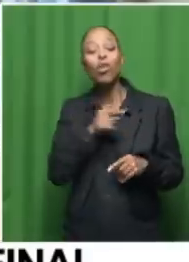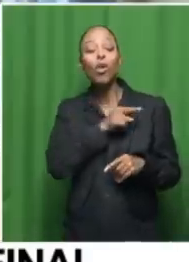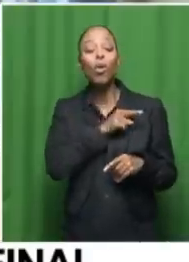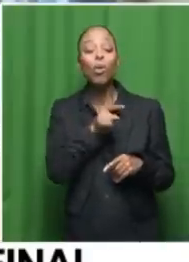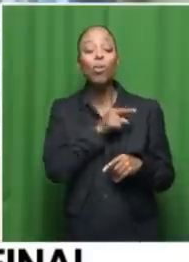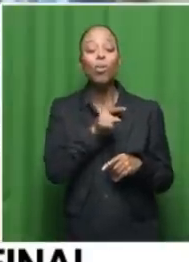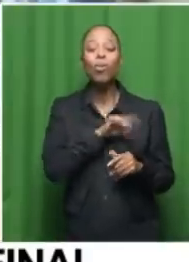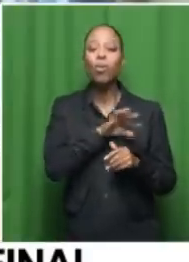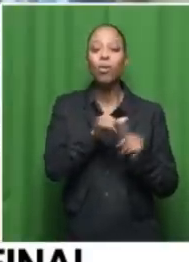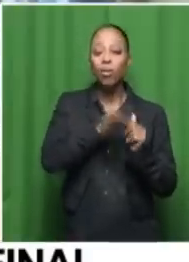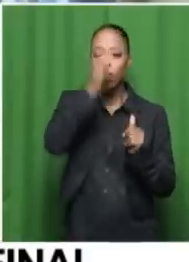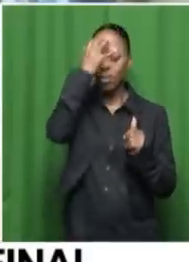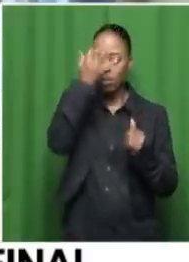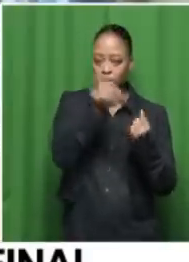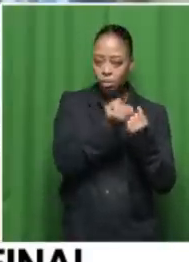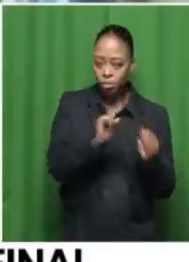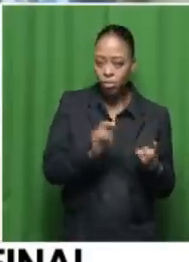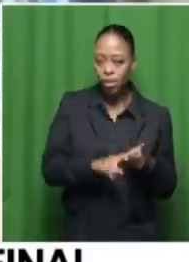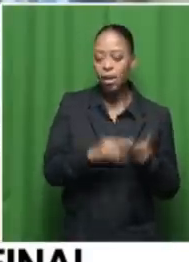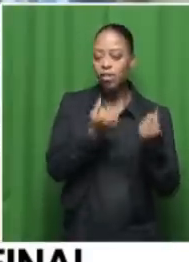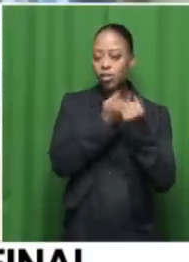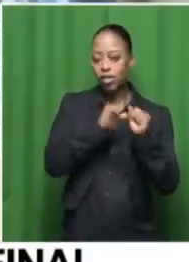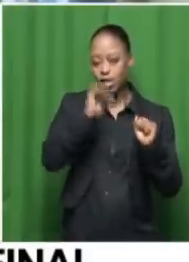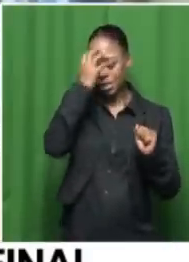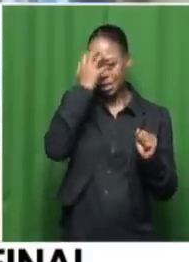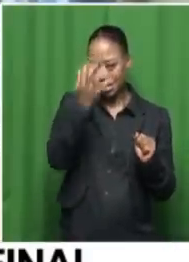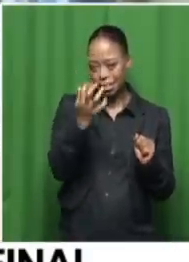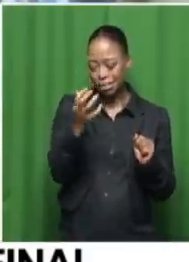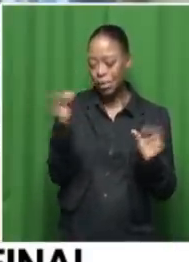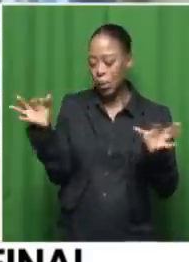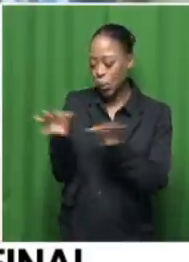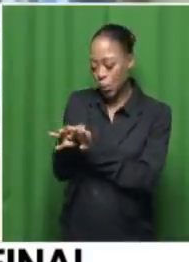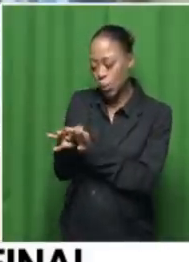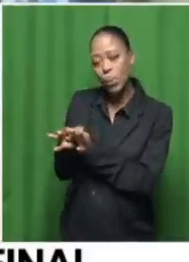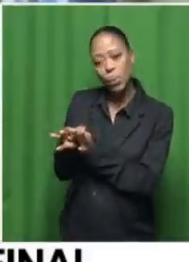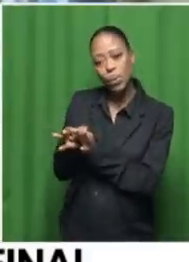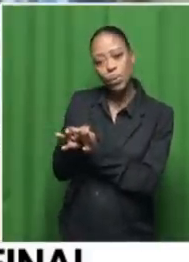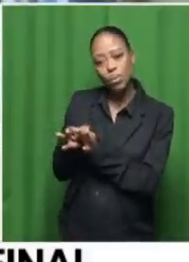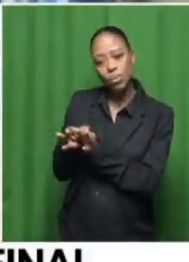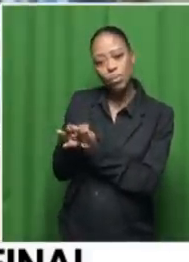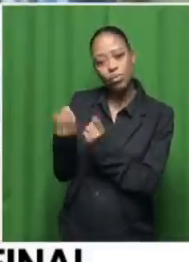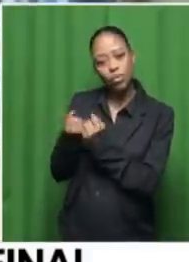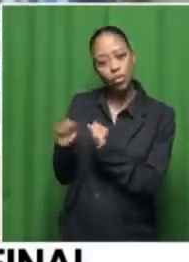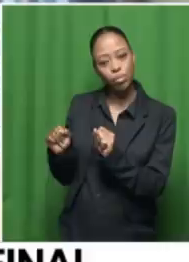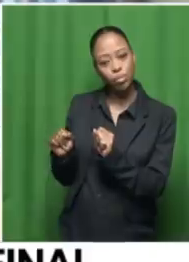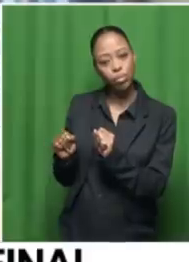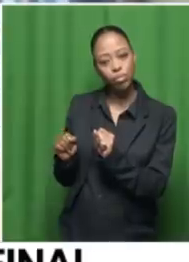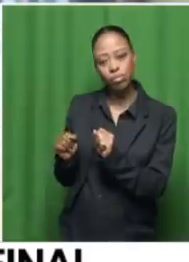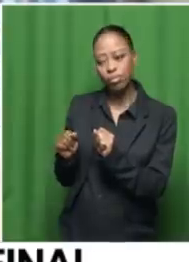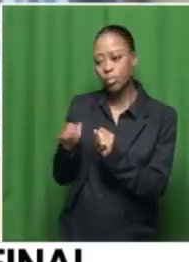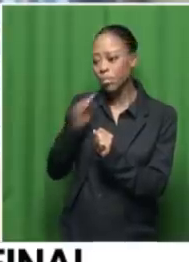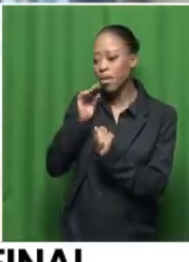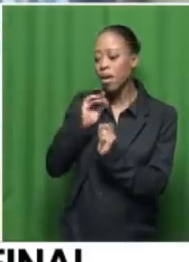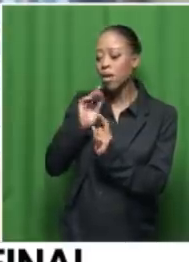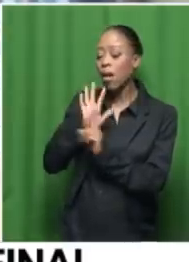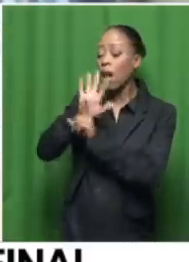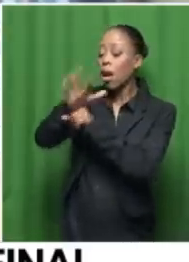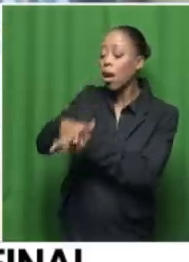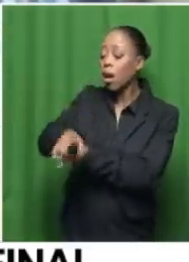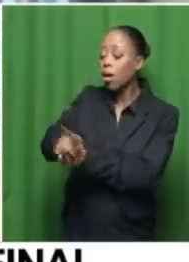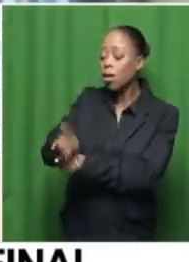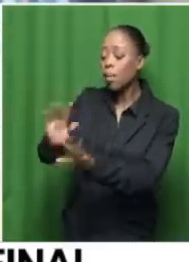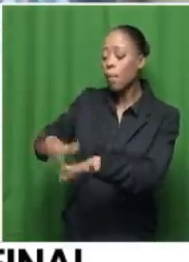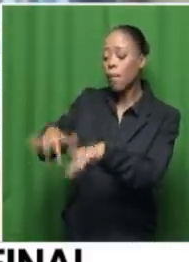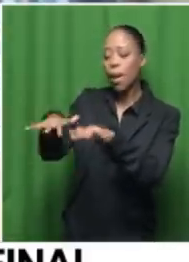Deputy Chief Justice and Justice Cameron was a minority judgment which does not bind those involved in the